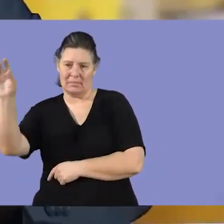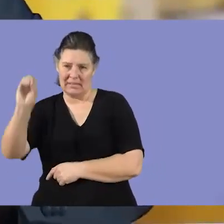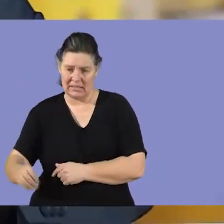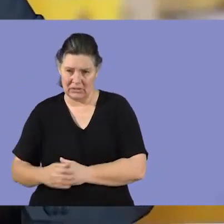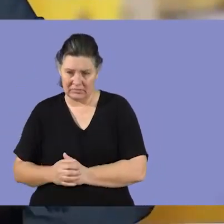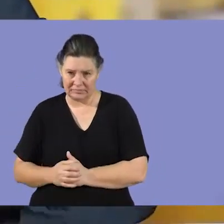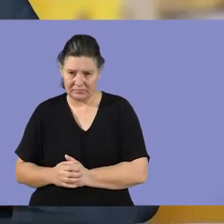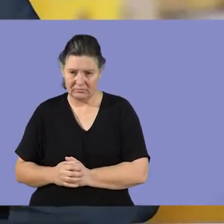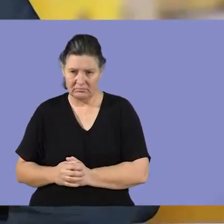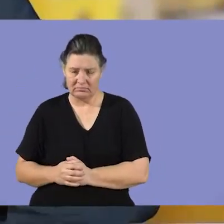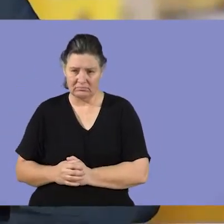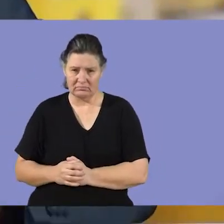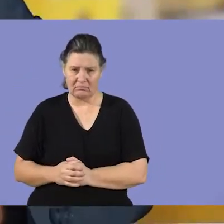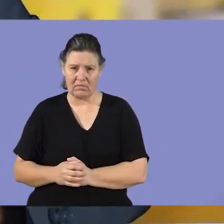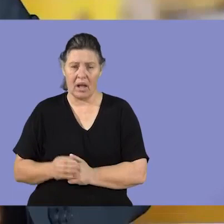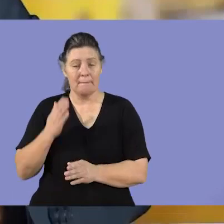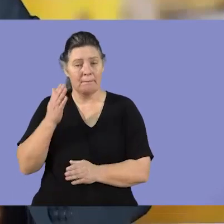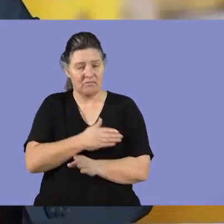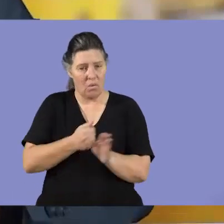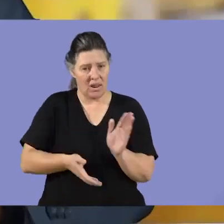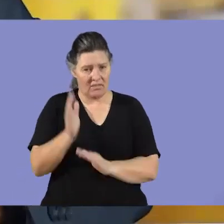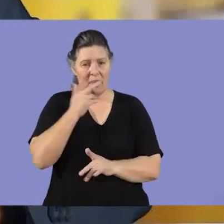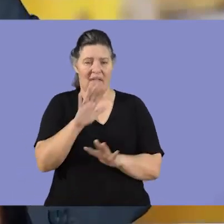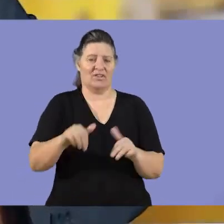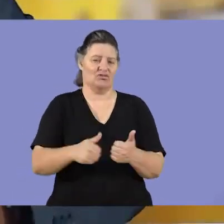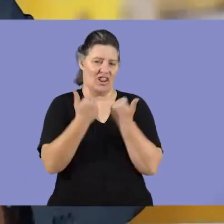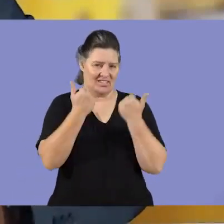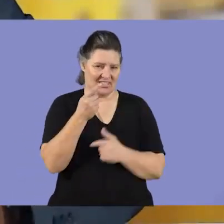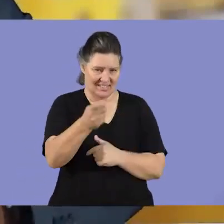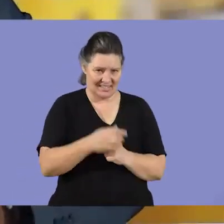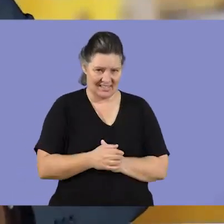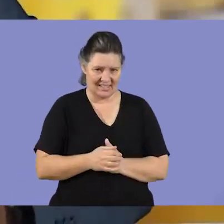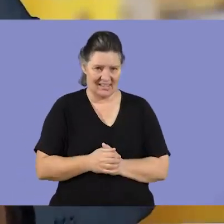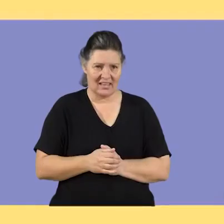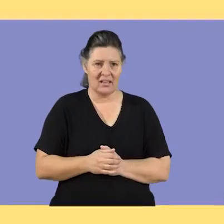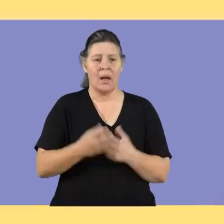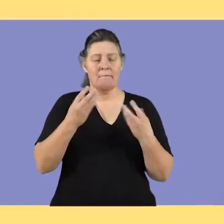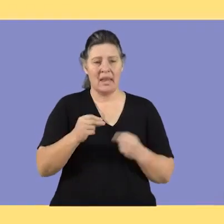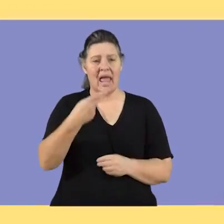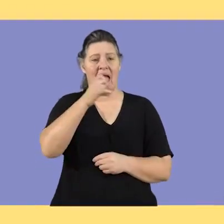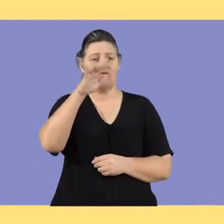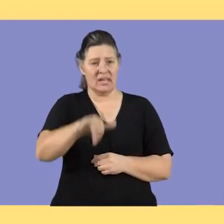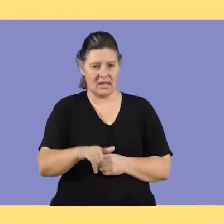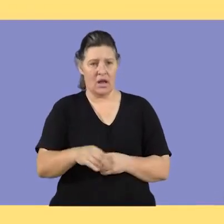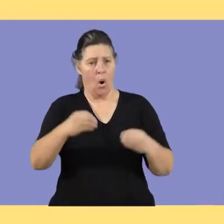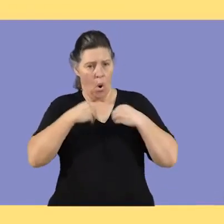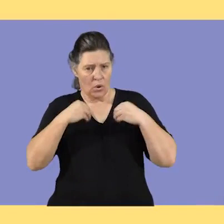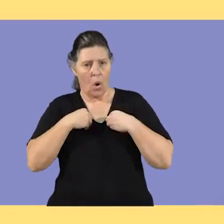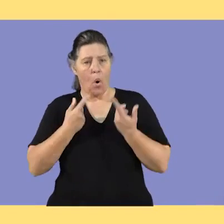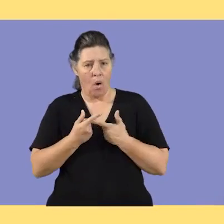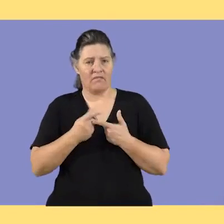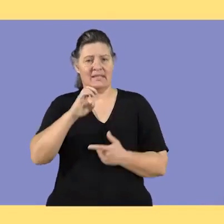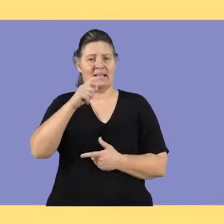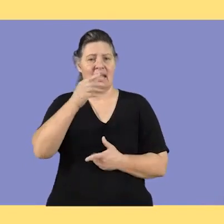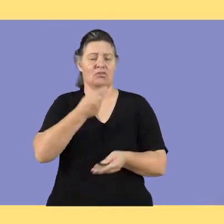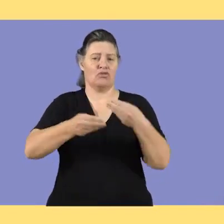percentage. Before I leave you, dear learners, I have a challenge for you, and it reads: Harry, the owner of Delta Traders, has bought